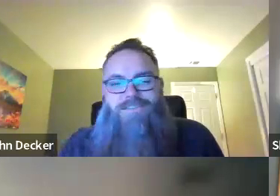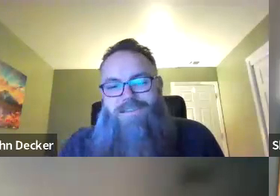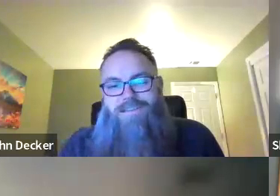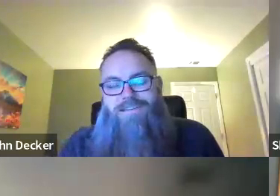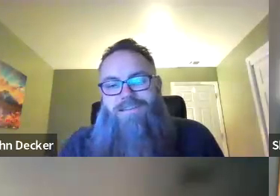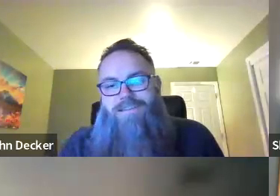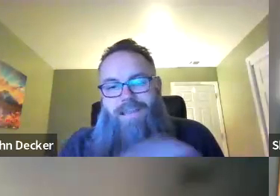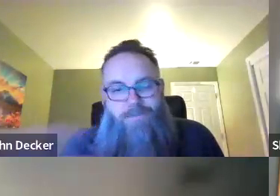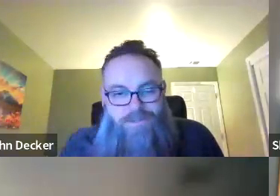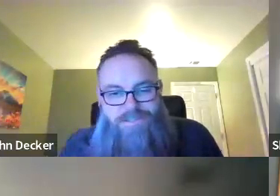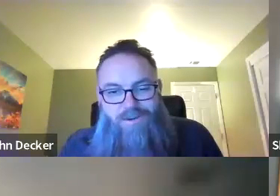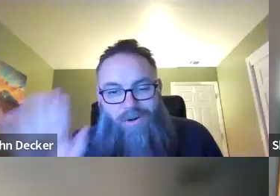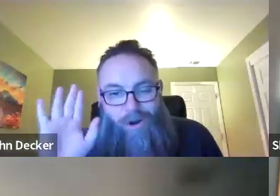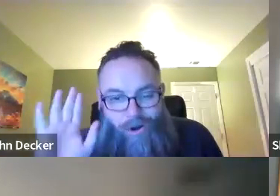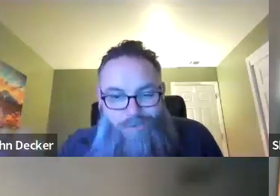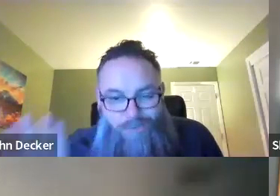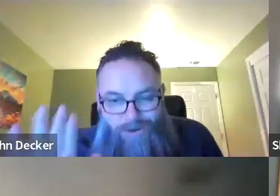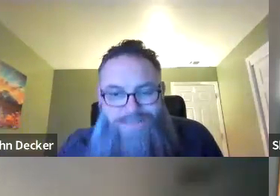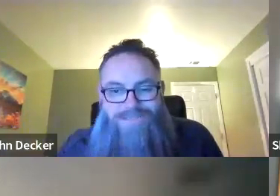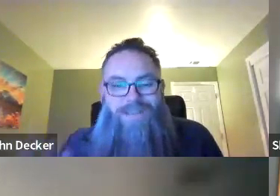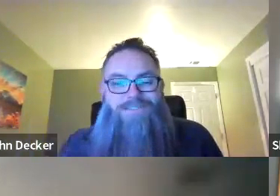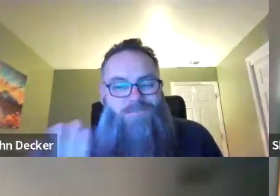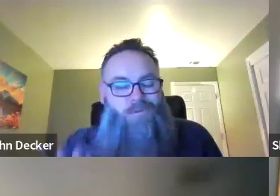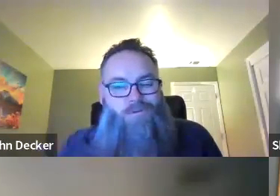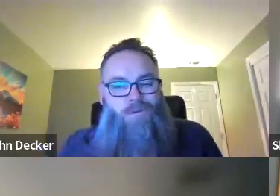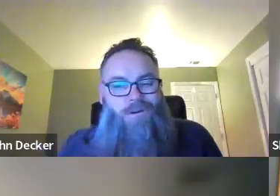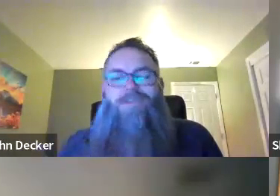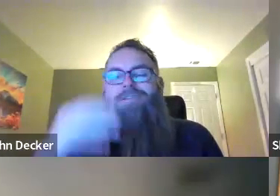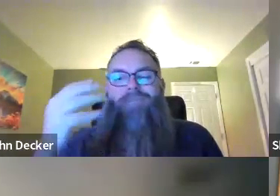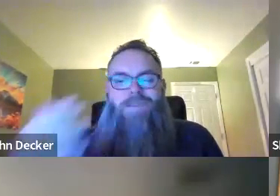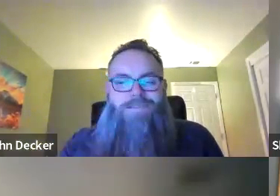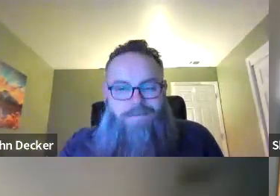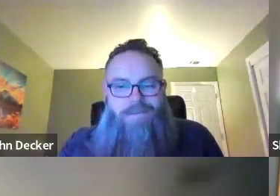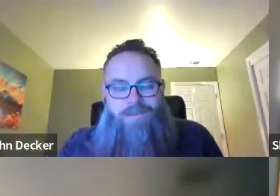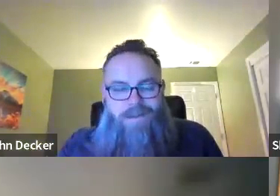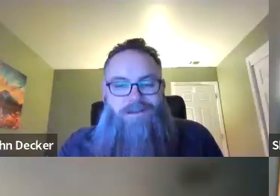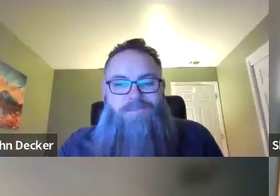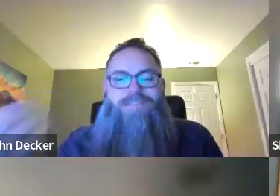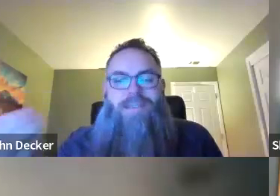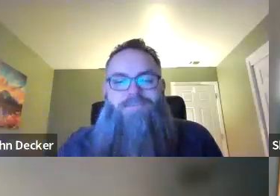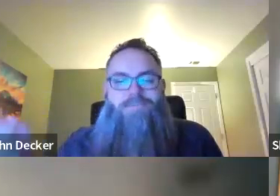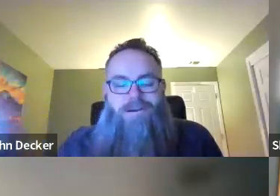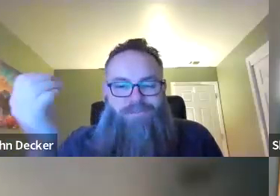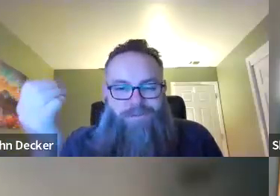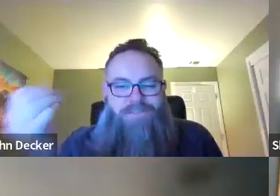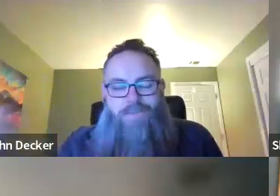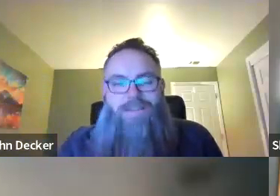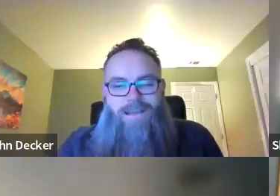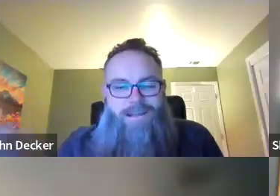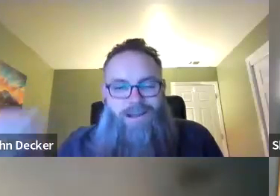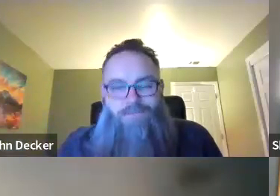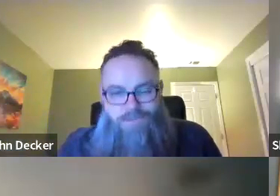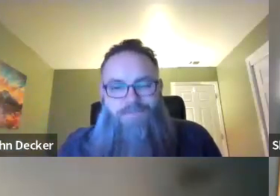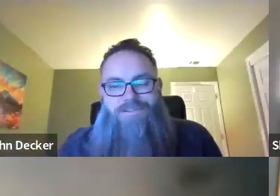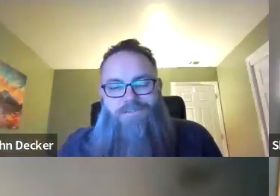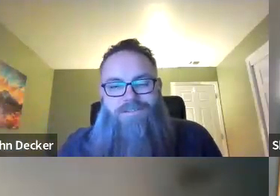services in the languages that are hard for us to find support for, please have Exactly. please have them come to get spotlighted